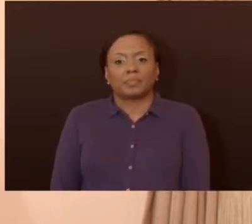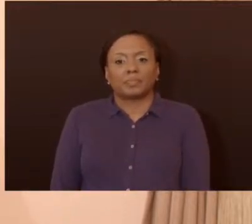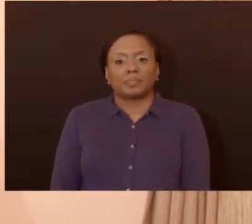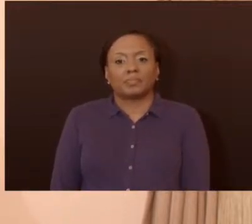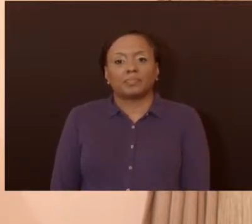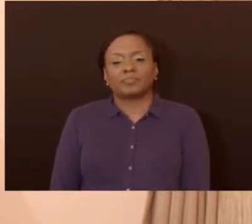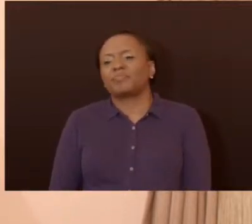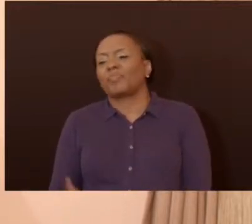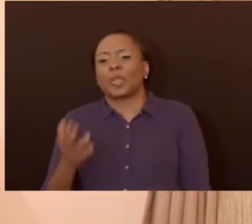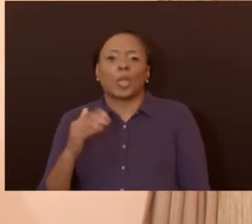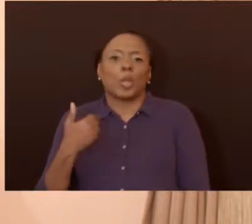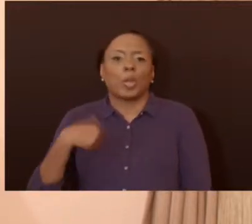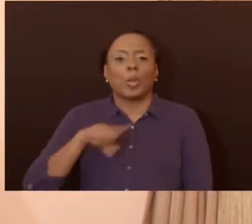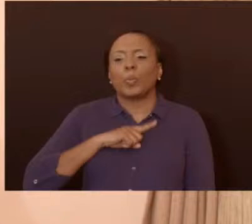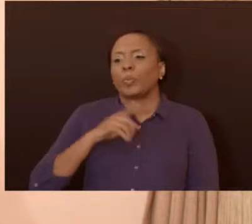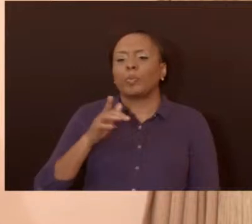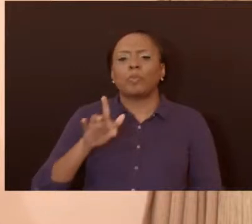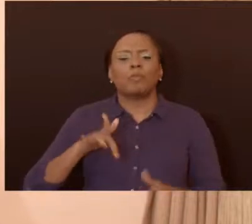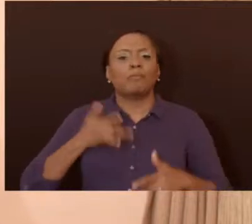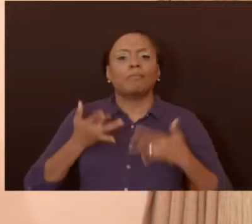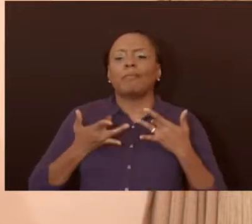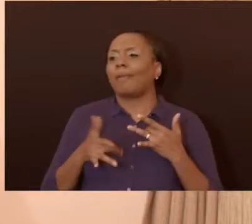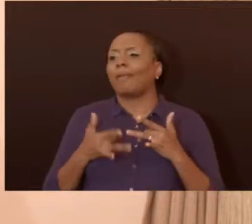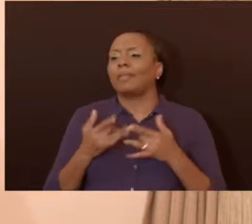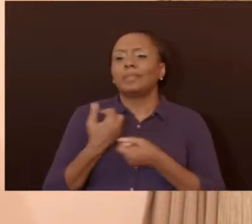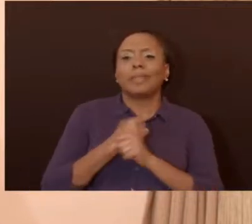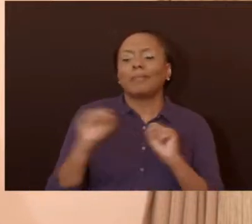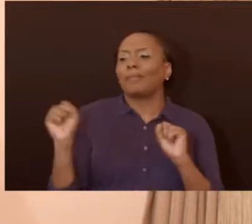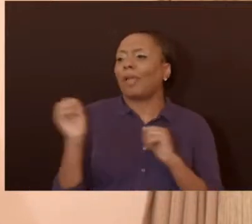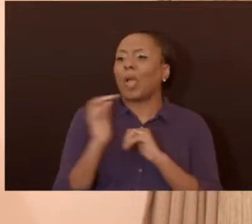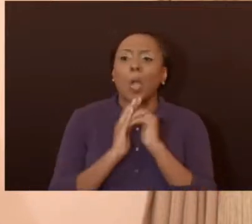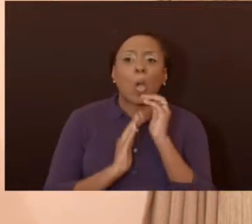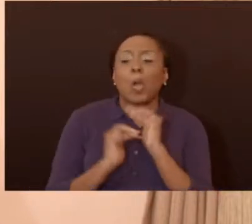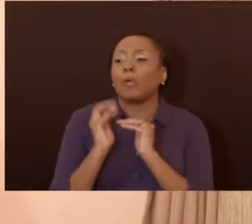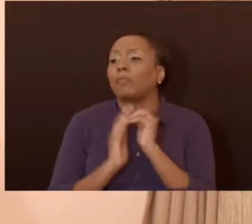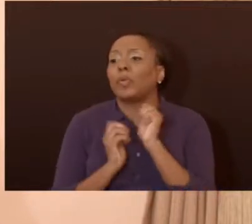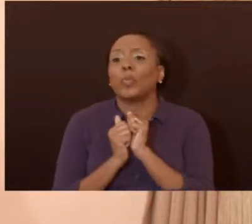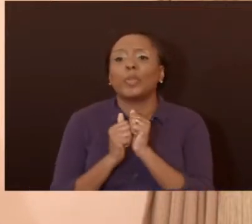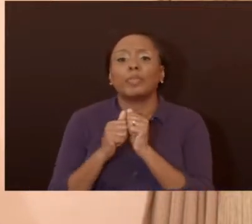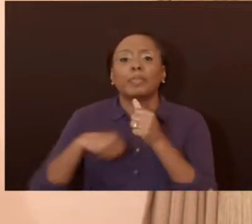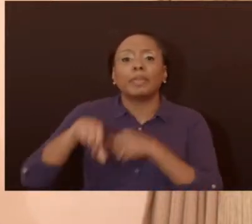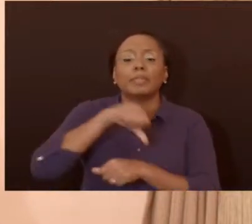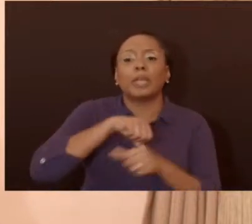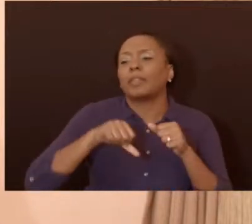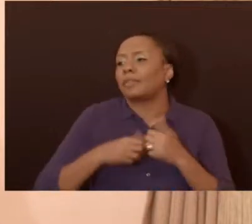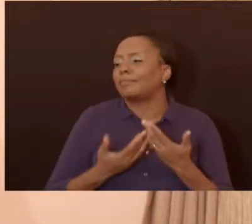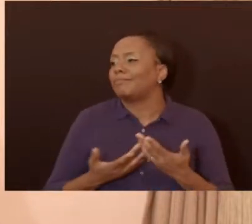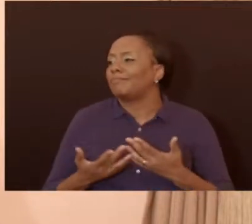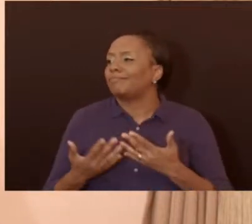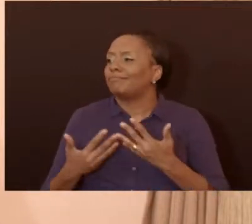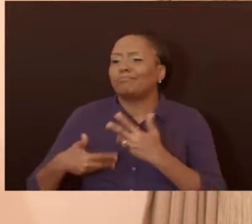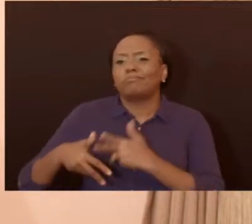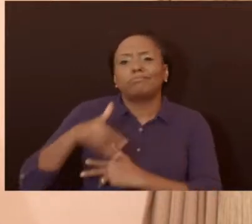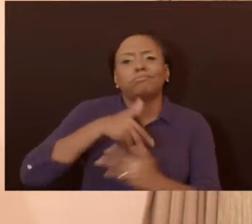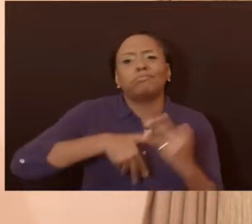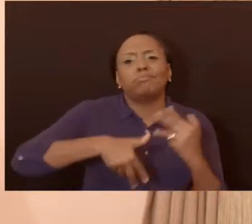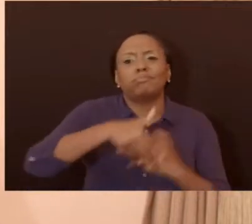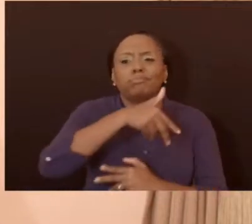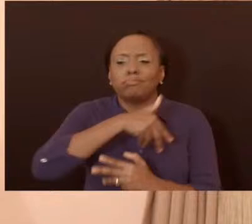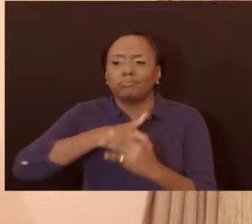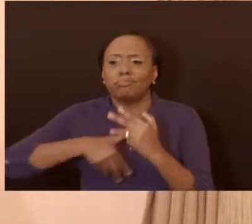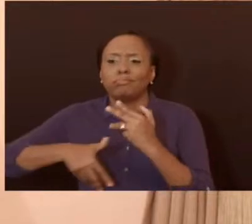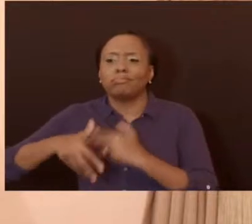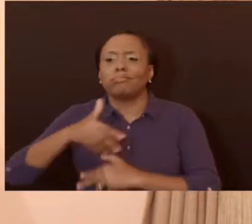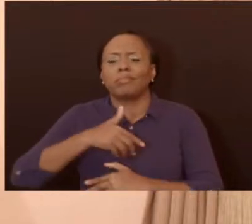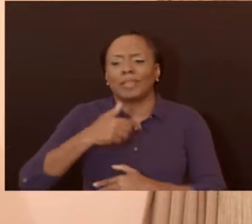feel comfortable with one another, as we feel as though we become familiar, we tend to